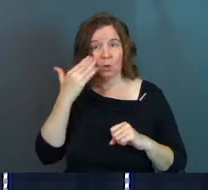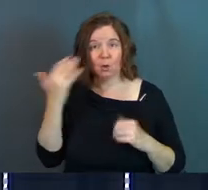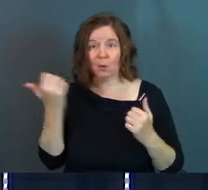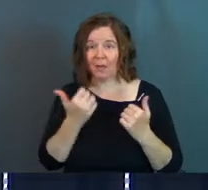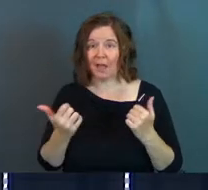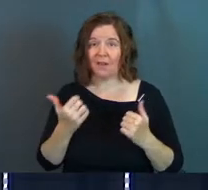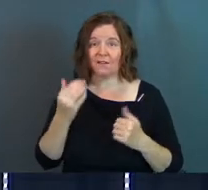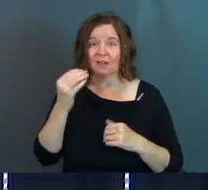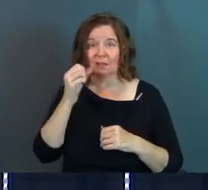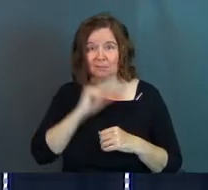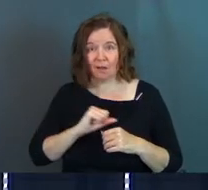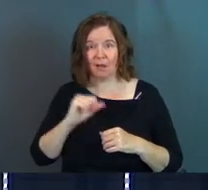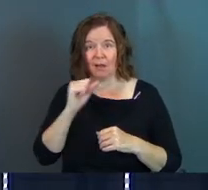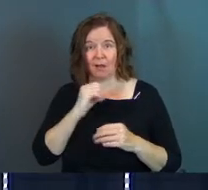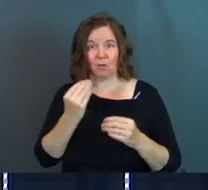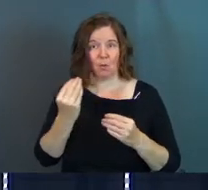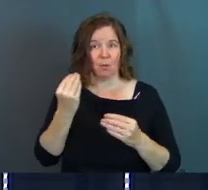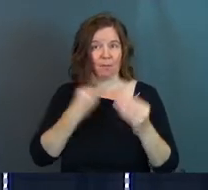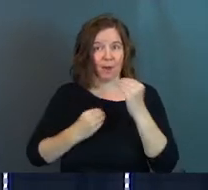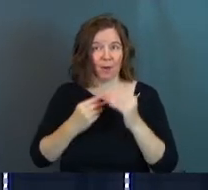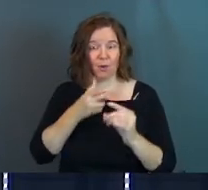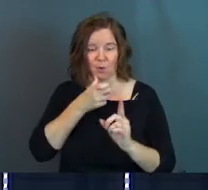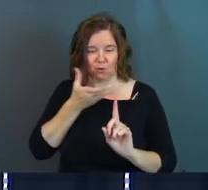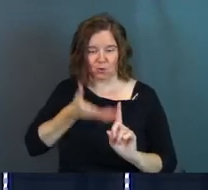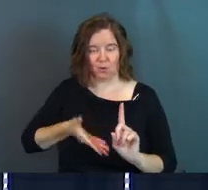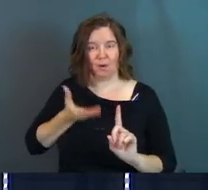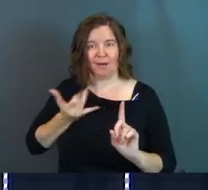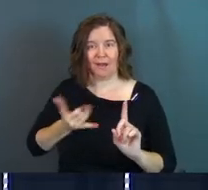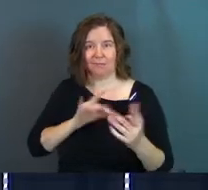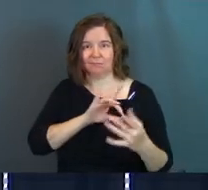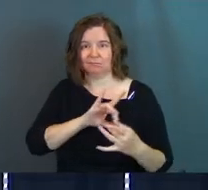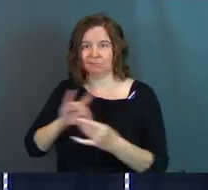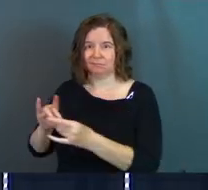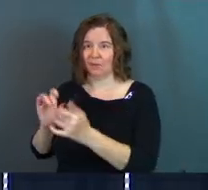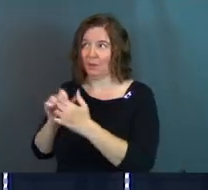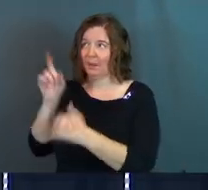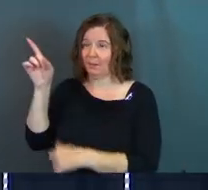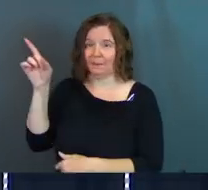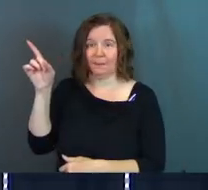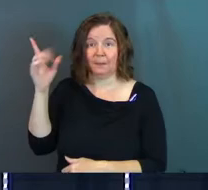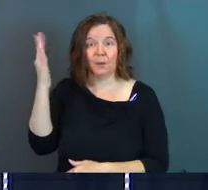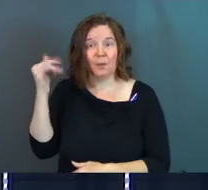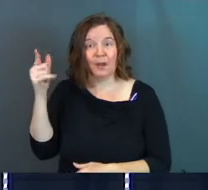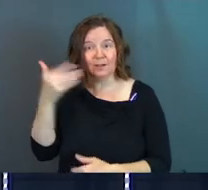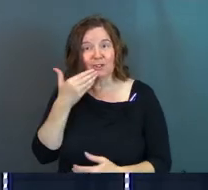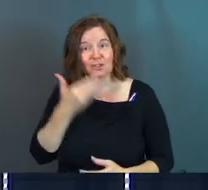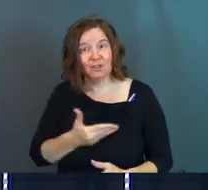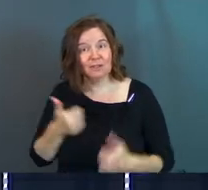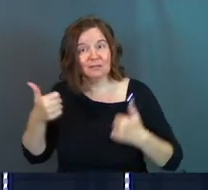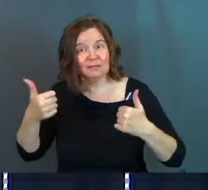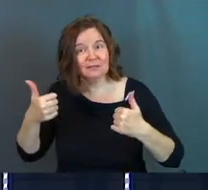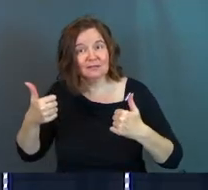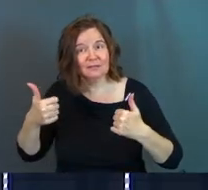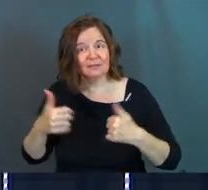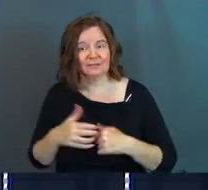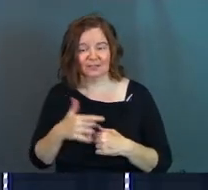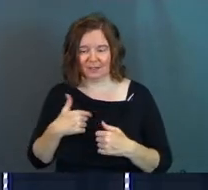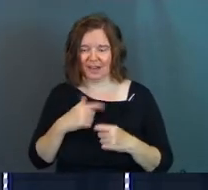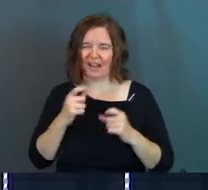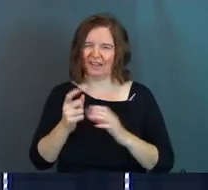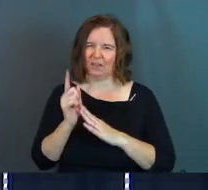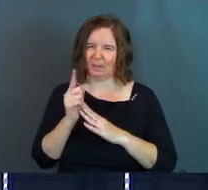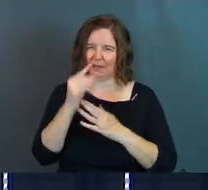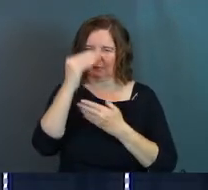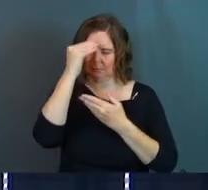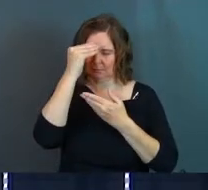every single bite who you are now with him, because you're good. I'll give you a